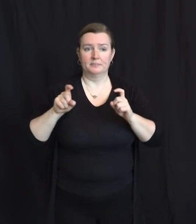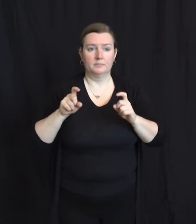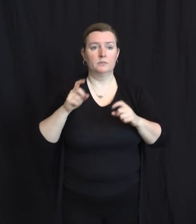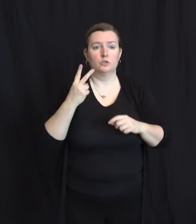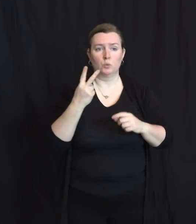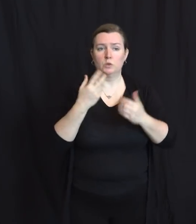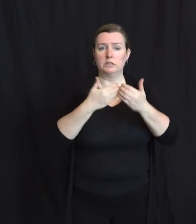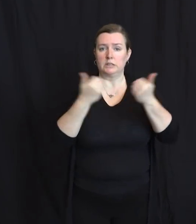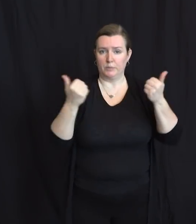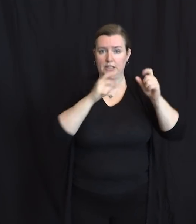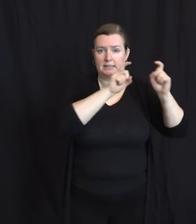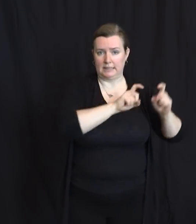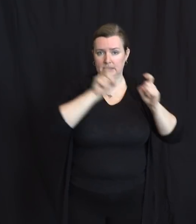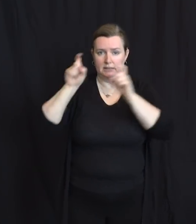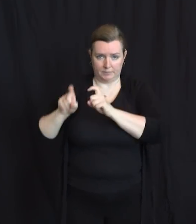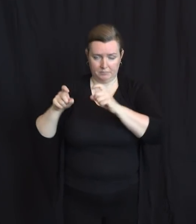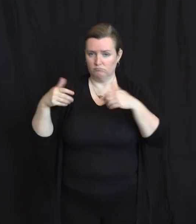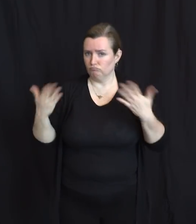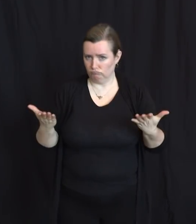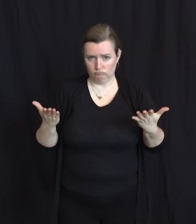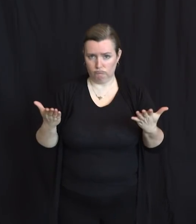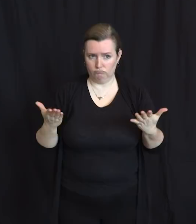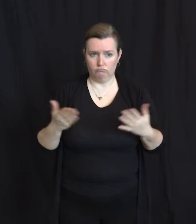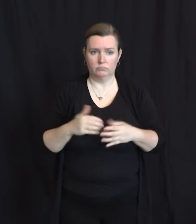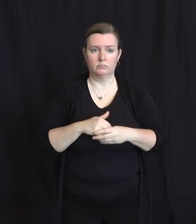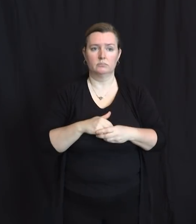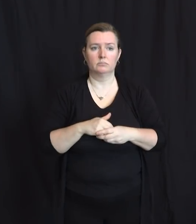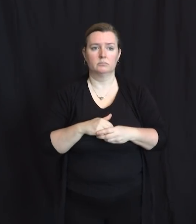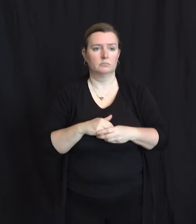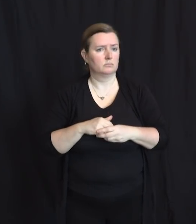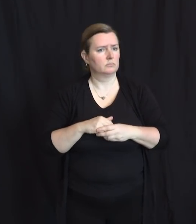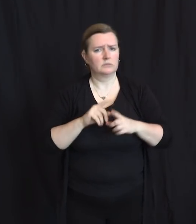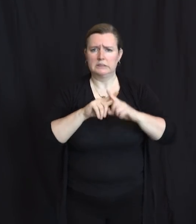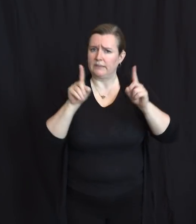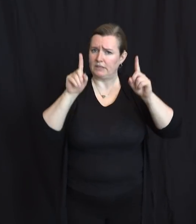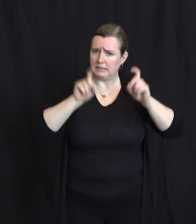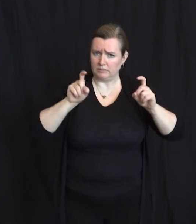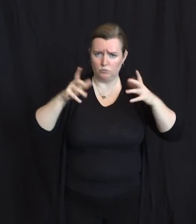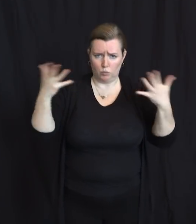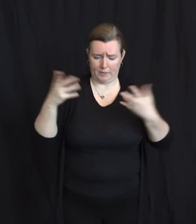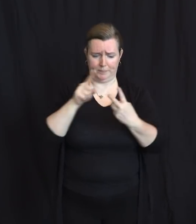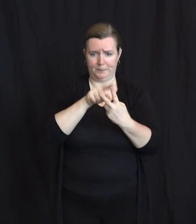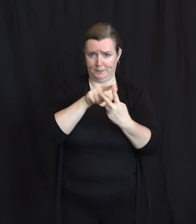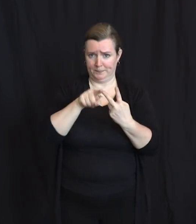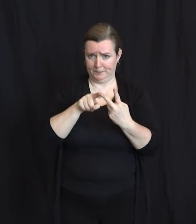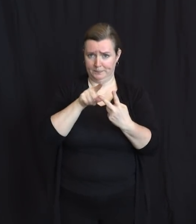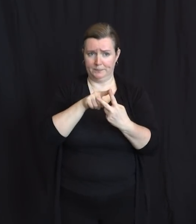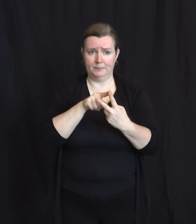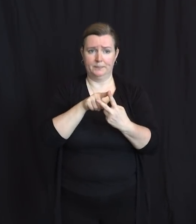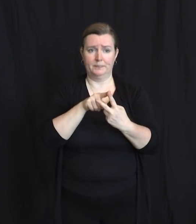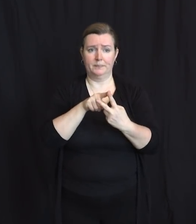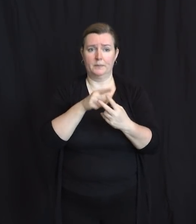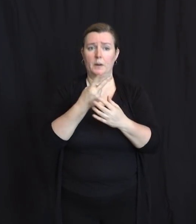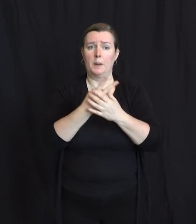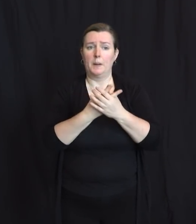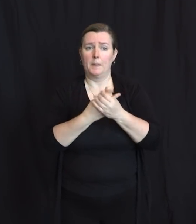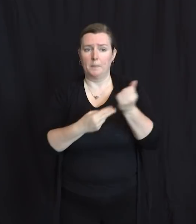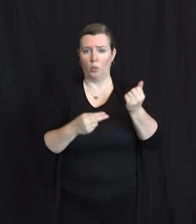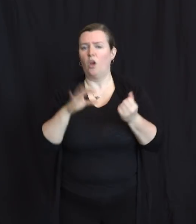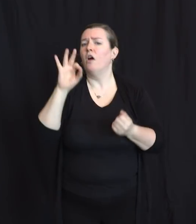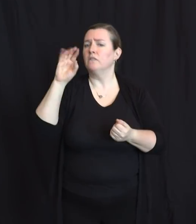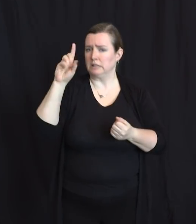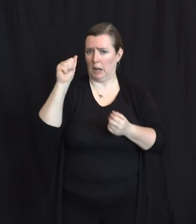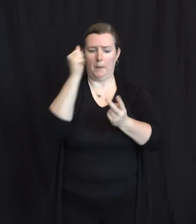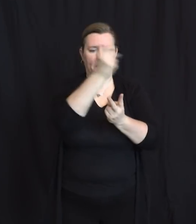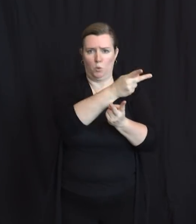tests that have been developed at Rutgers that serve very different roles. Both of them are FDA approved. As we